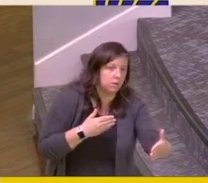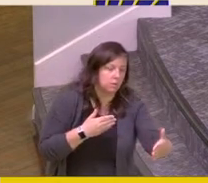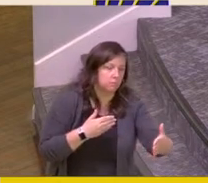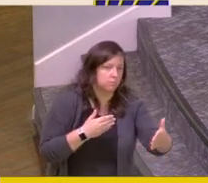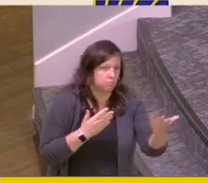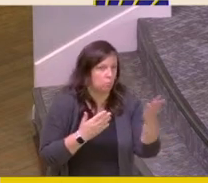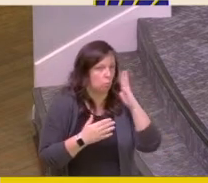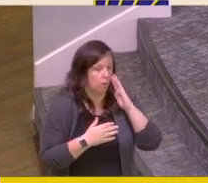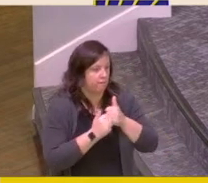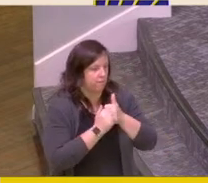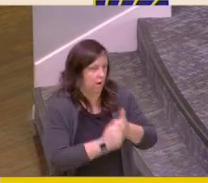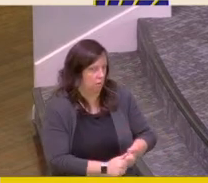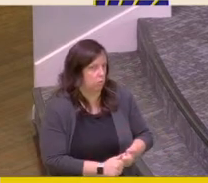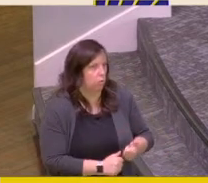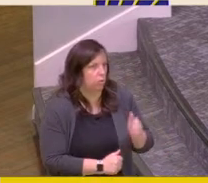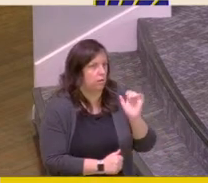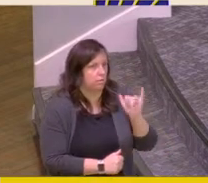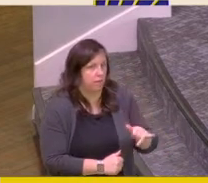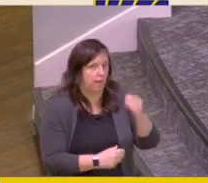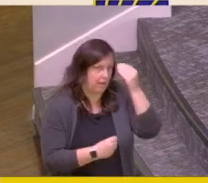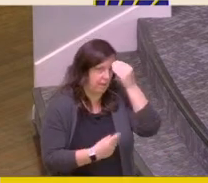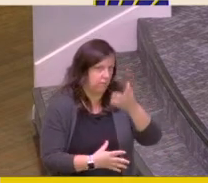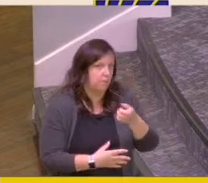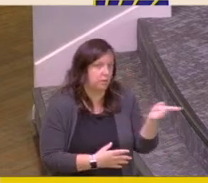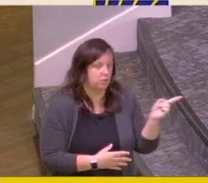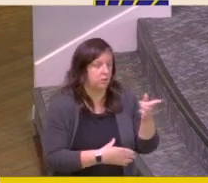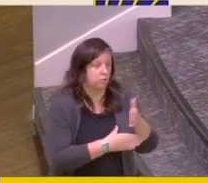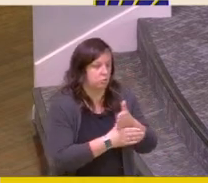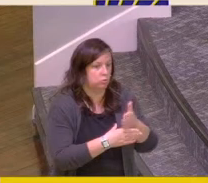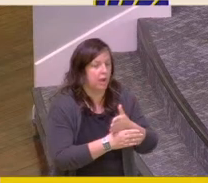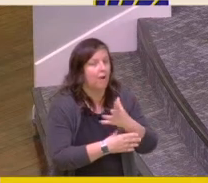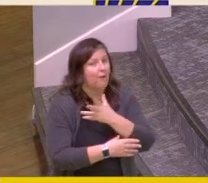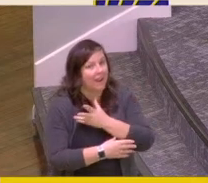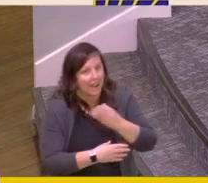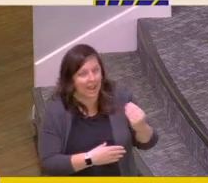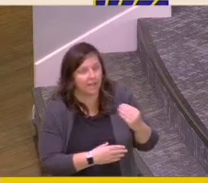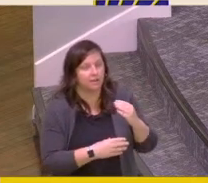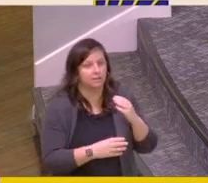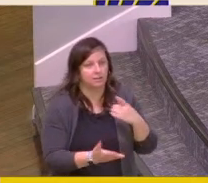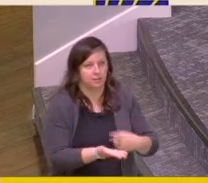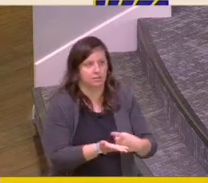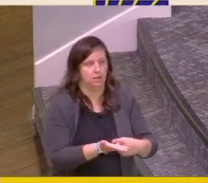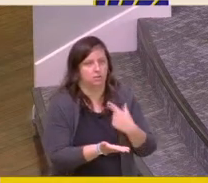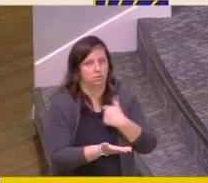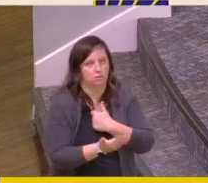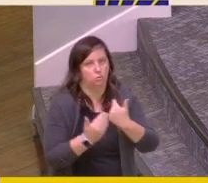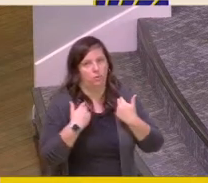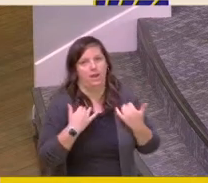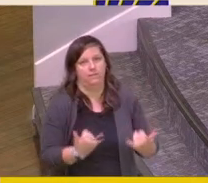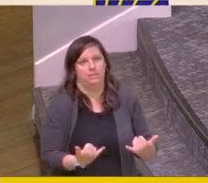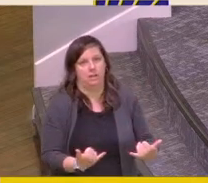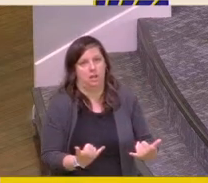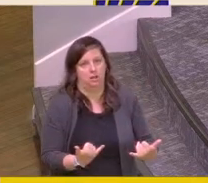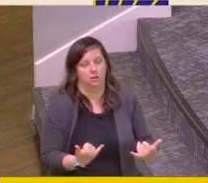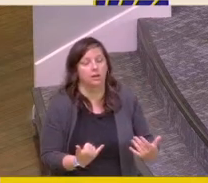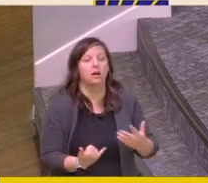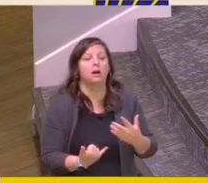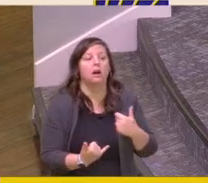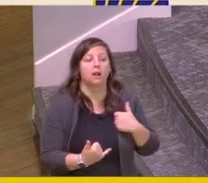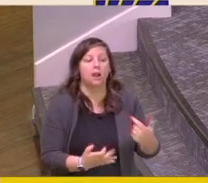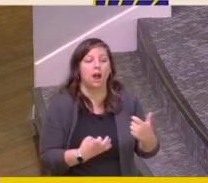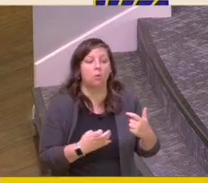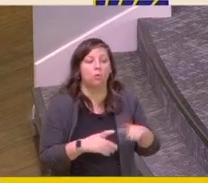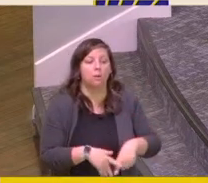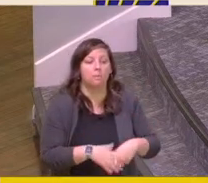that information that was shared combined with conversation with you all today. And I want to just begin by providing